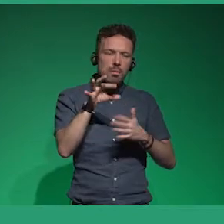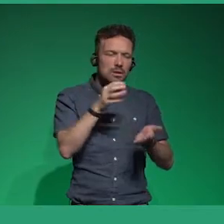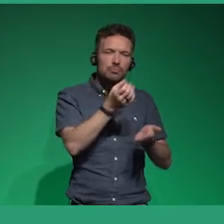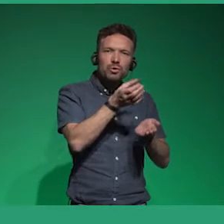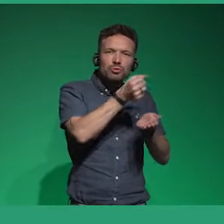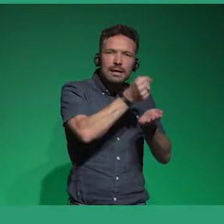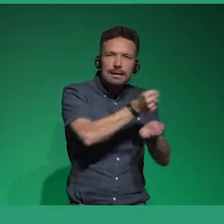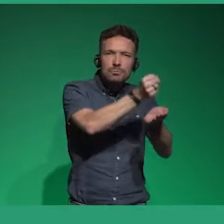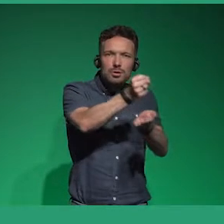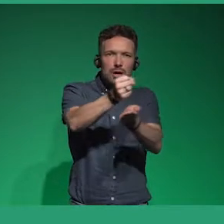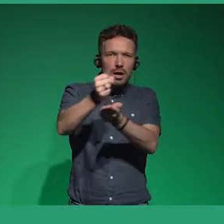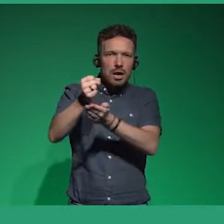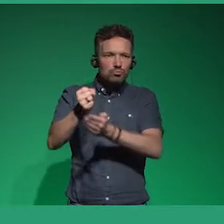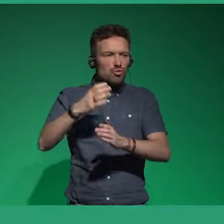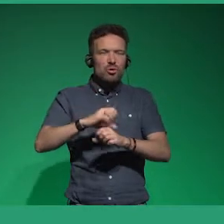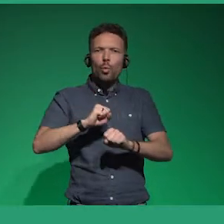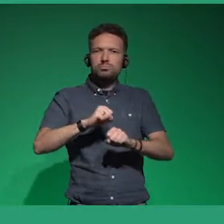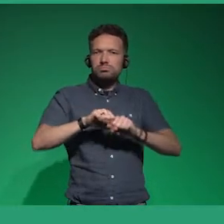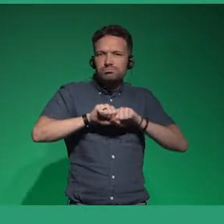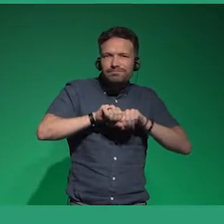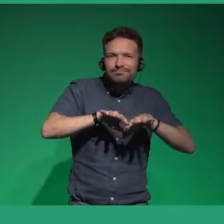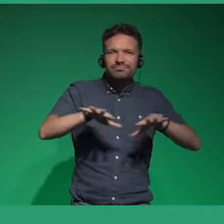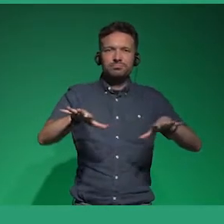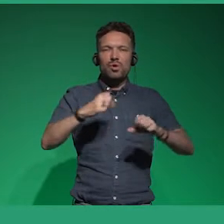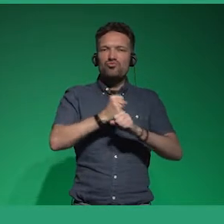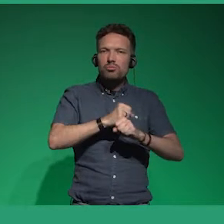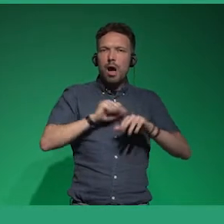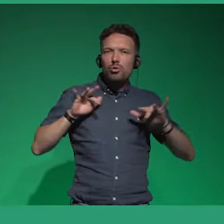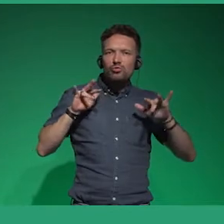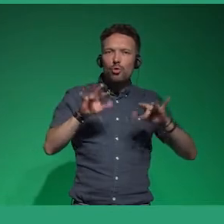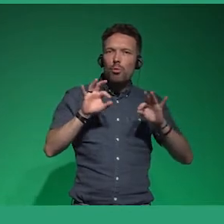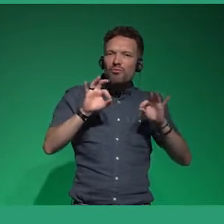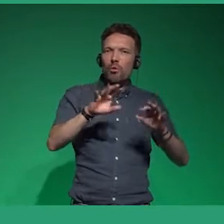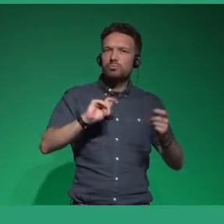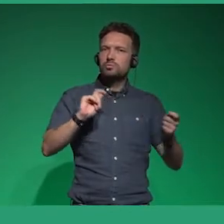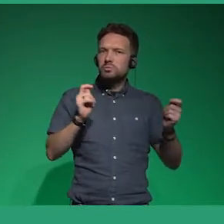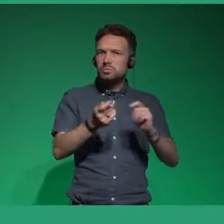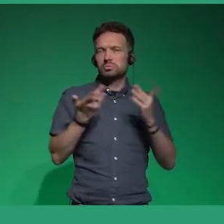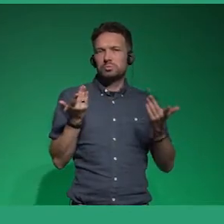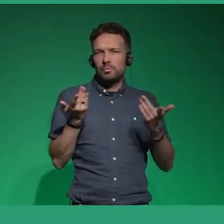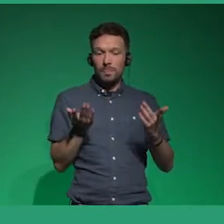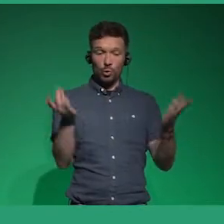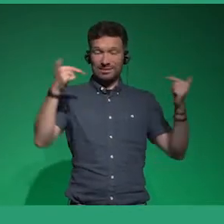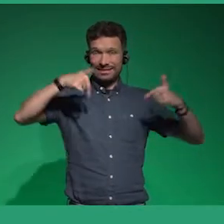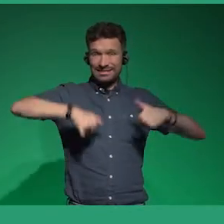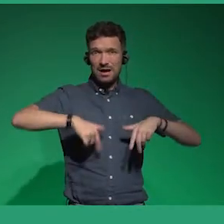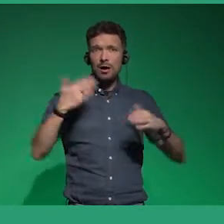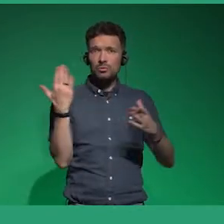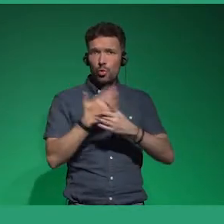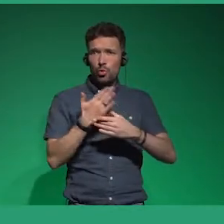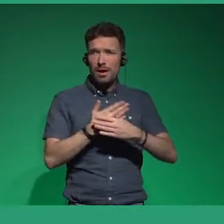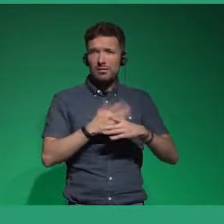village project that we are planning in cooperation with documenta. And our hope is